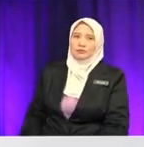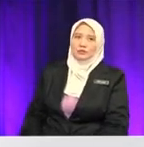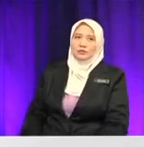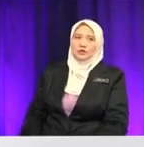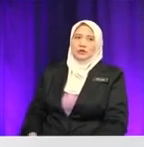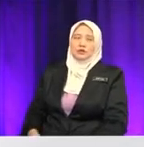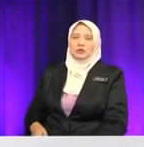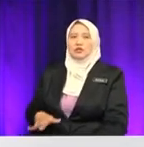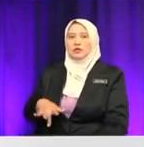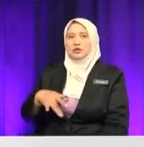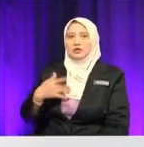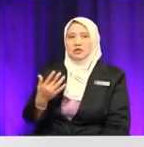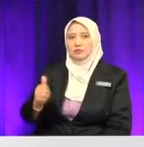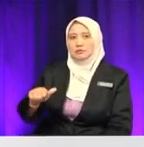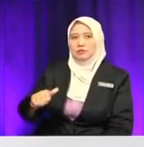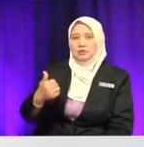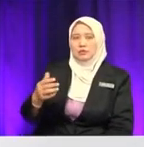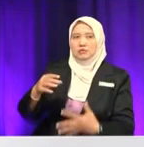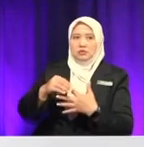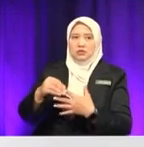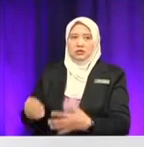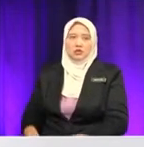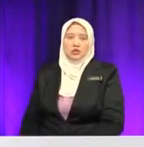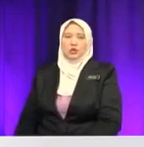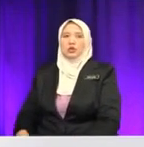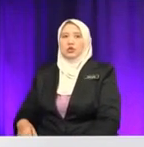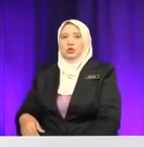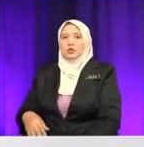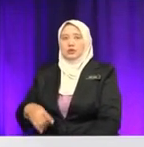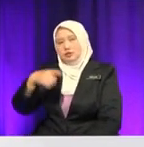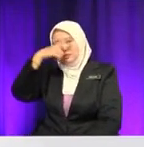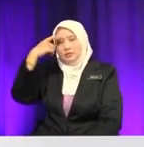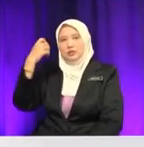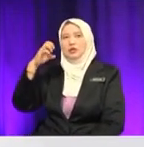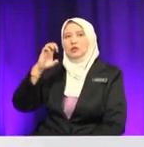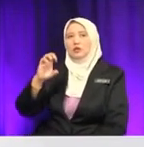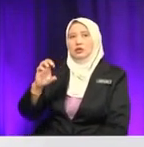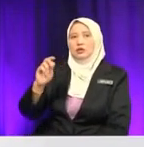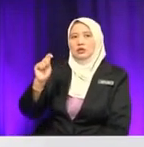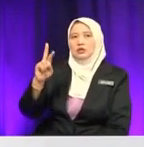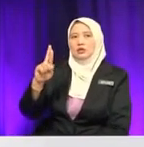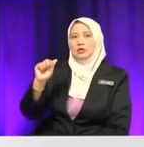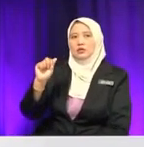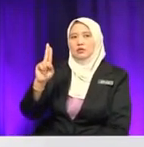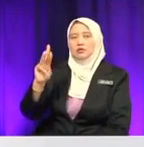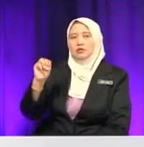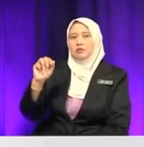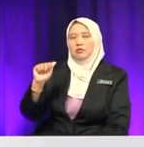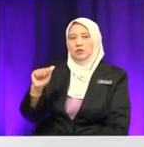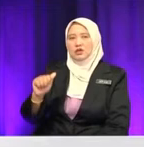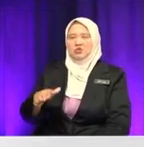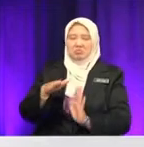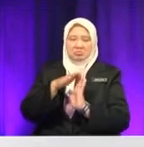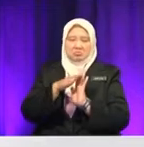believe the best choice causes trauma. Okay. It is because it makes us lose confidence and be